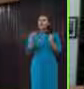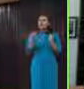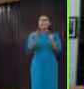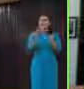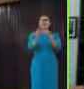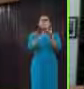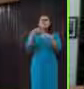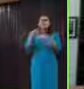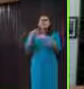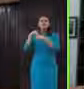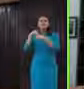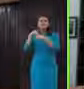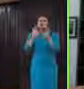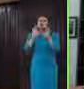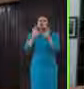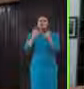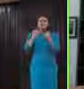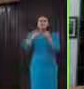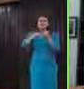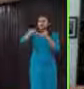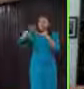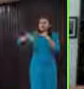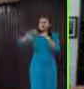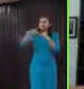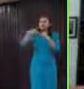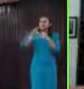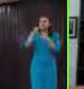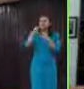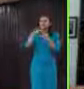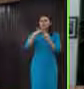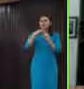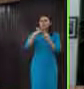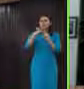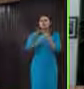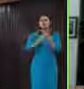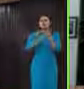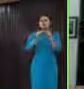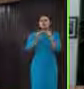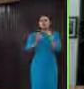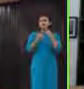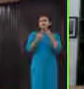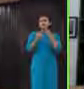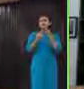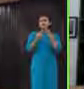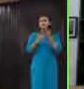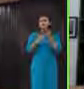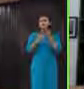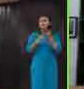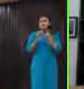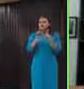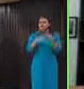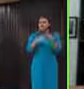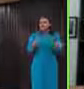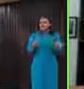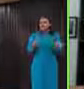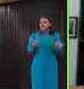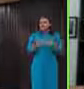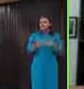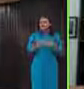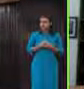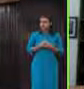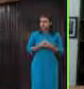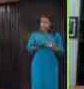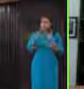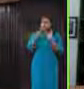right, into the state's so-called autonomy. Point after point. So in terms of